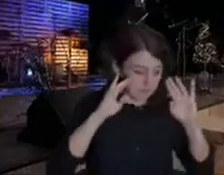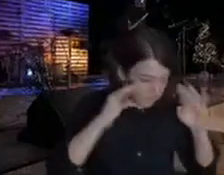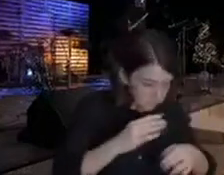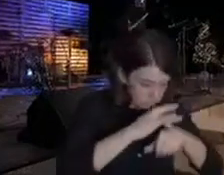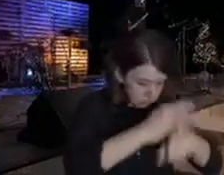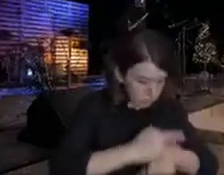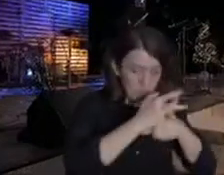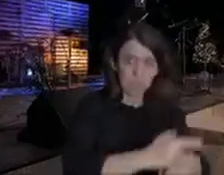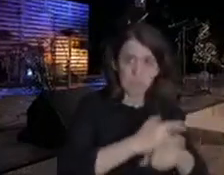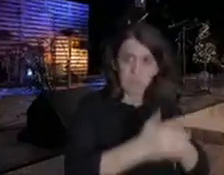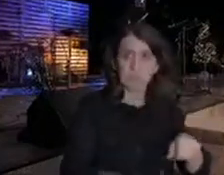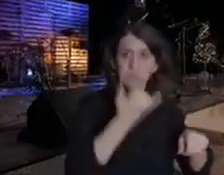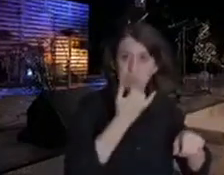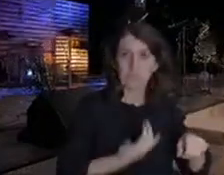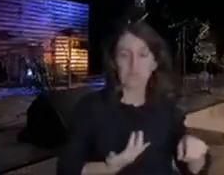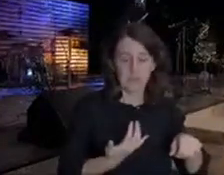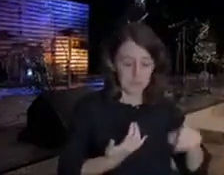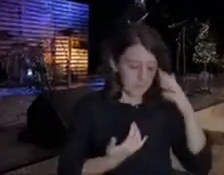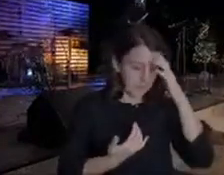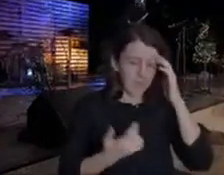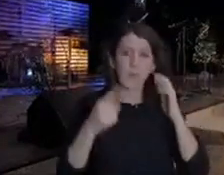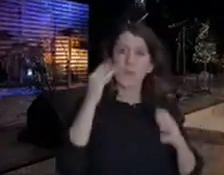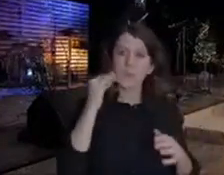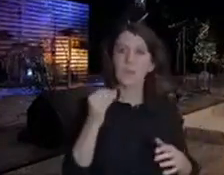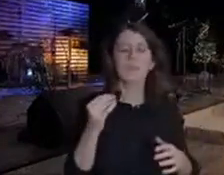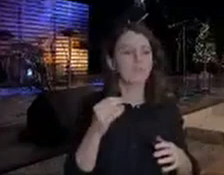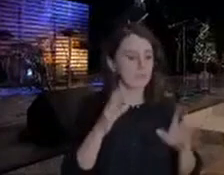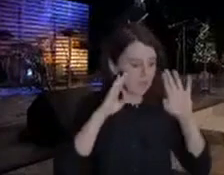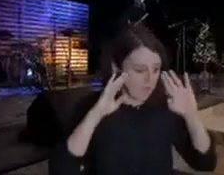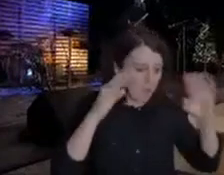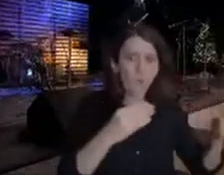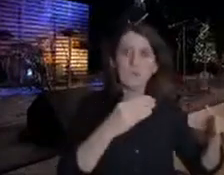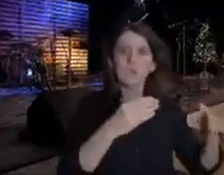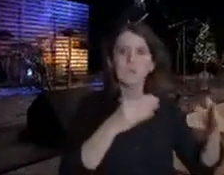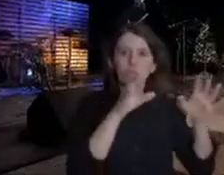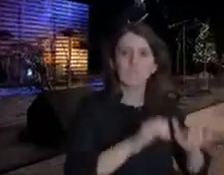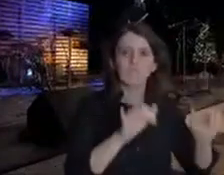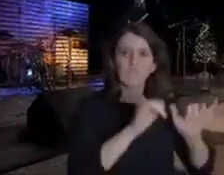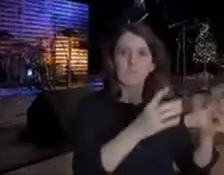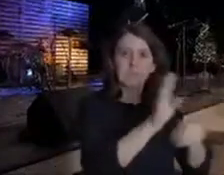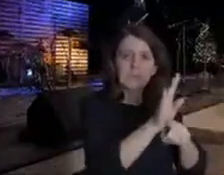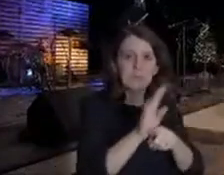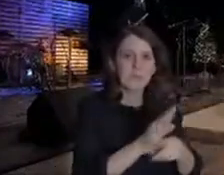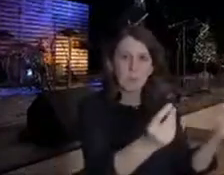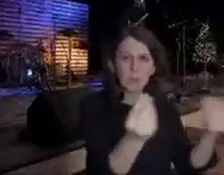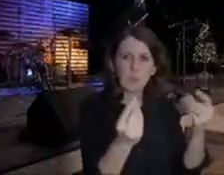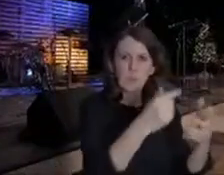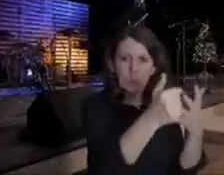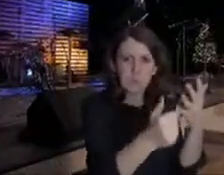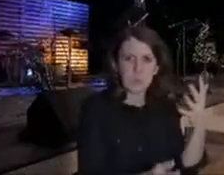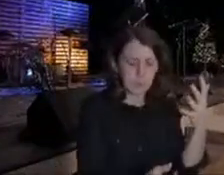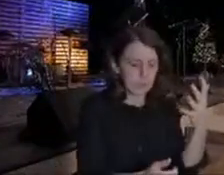Christmases where, tell me if you've been here before, you get so into the the doings that surround Christmas that you